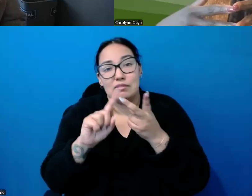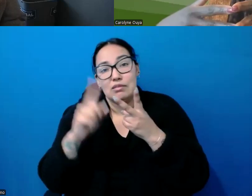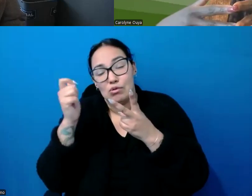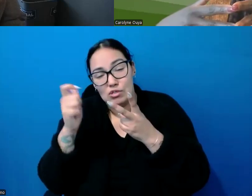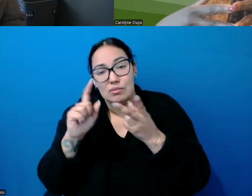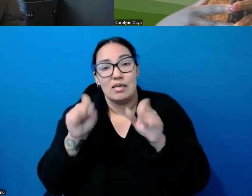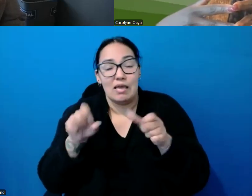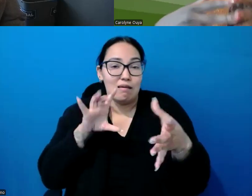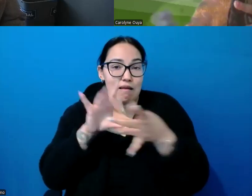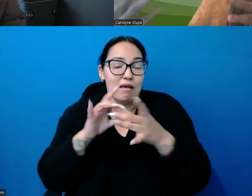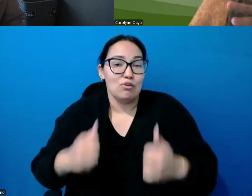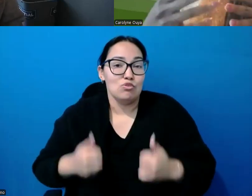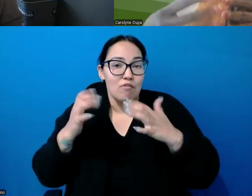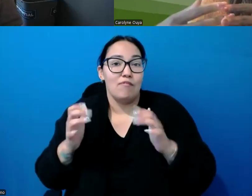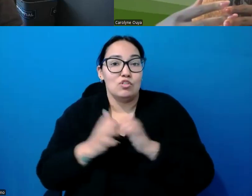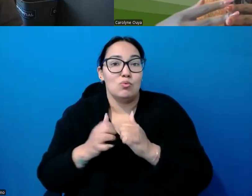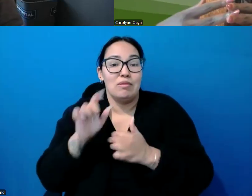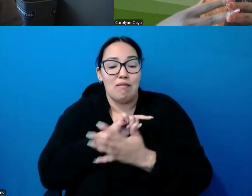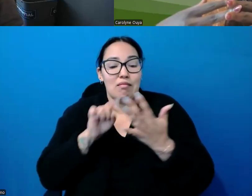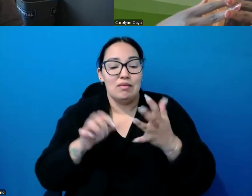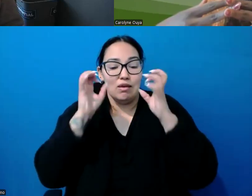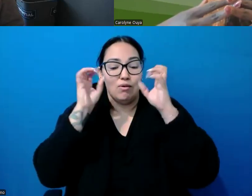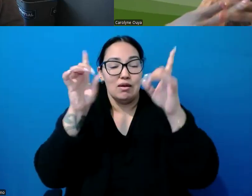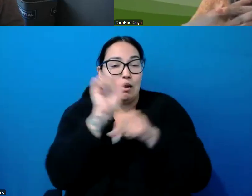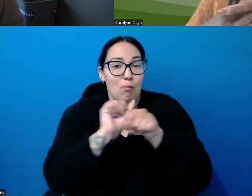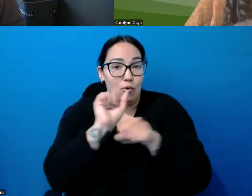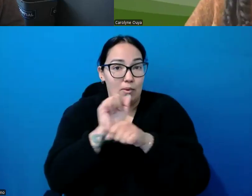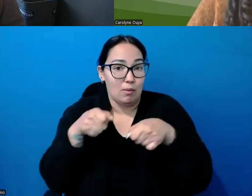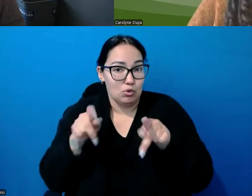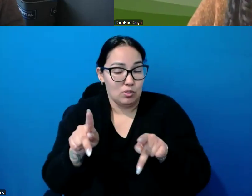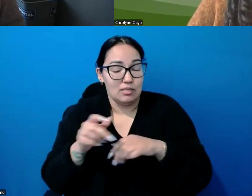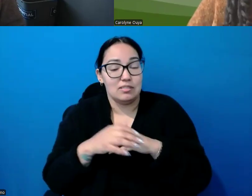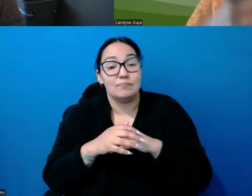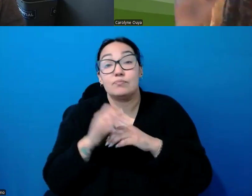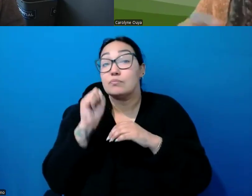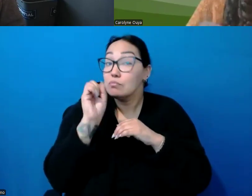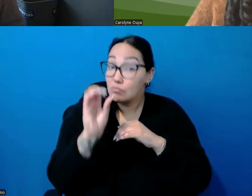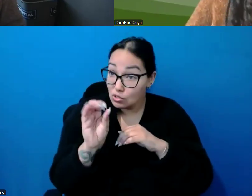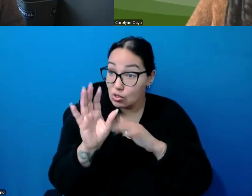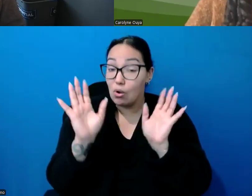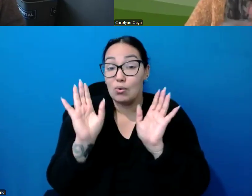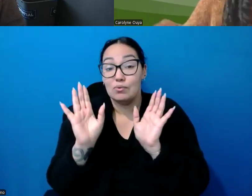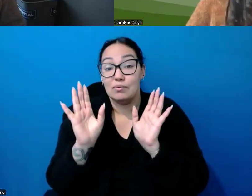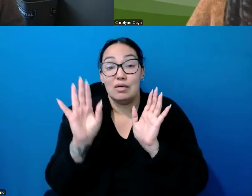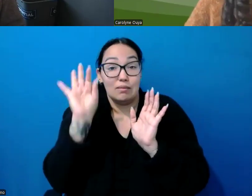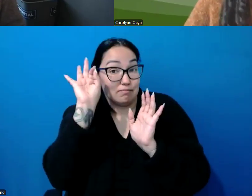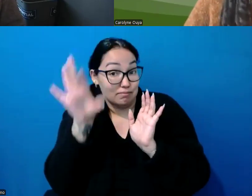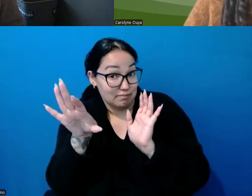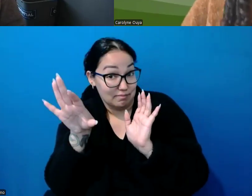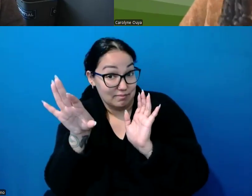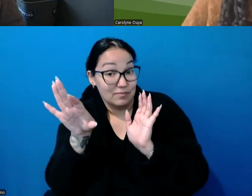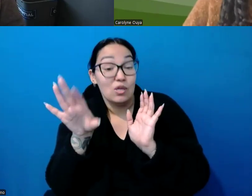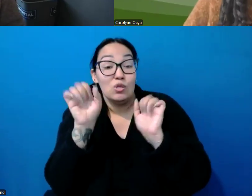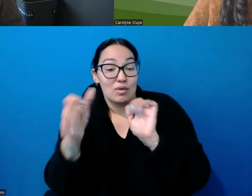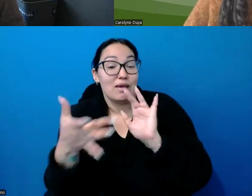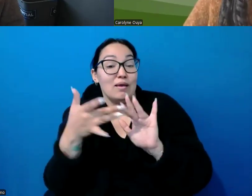in your community to these education and employment opportunities. So a plug that I'll put out there, and you can reach